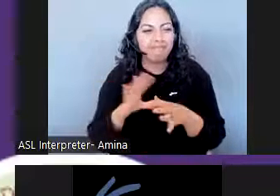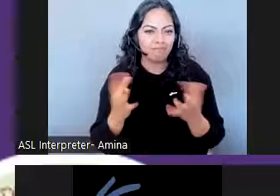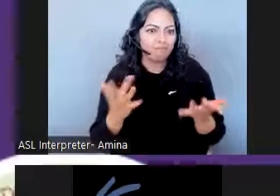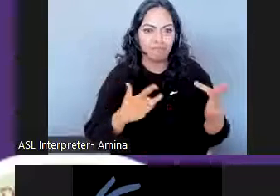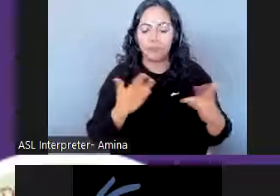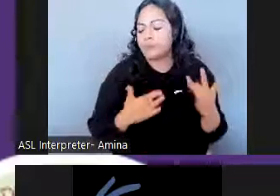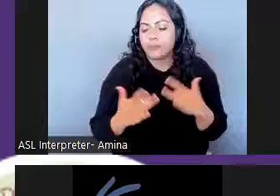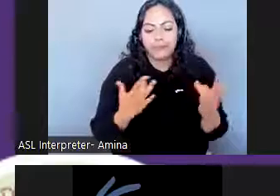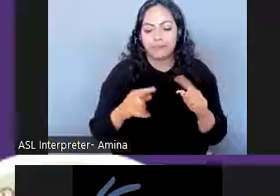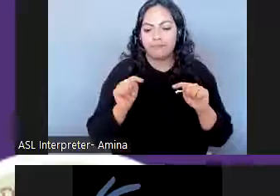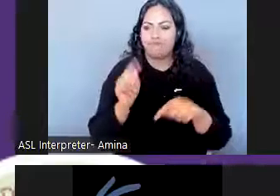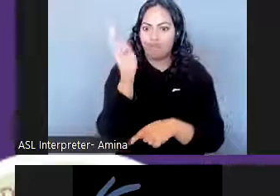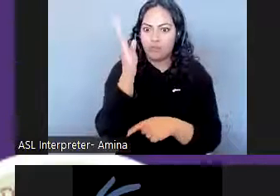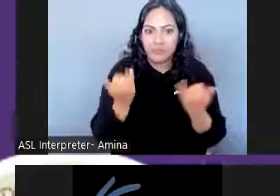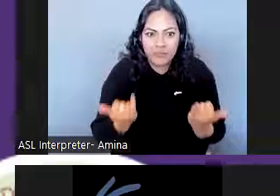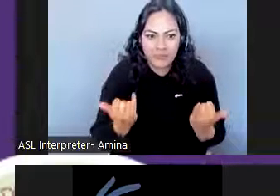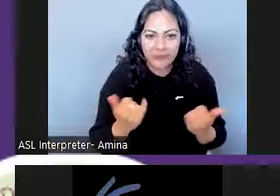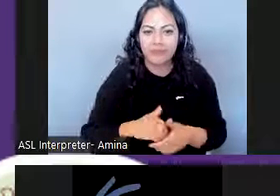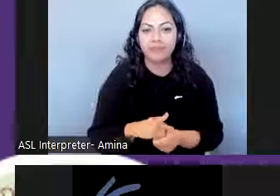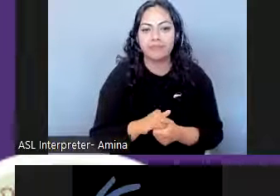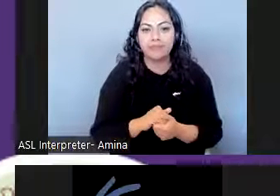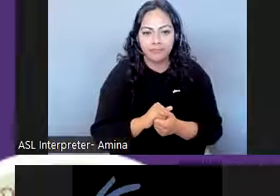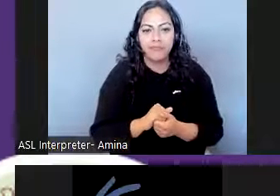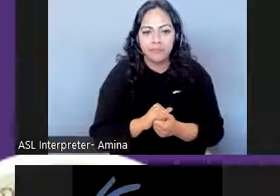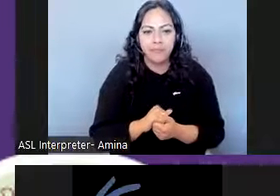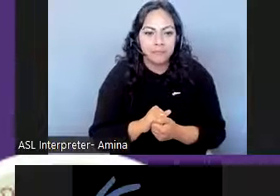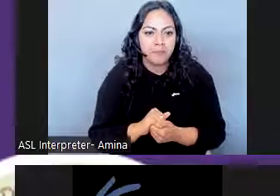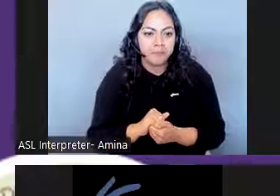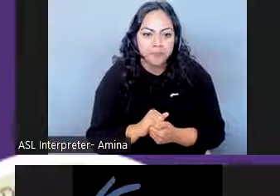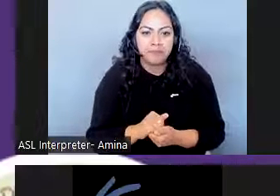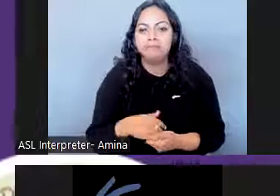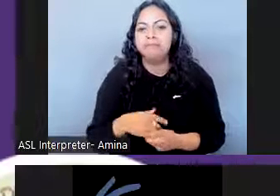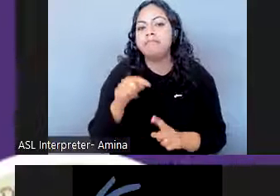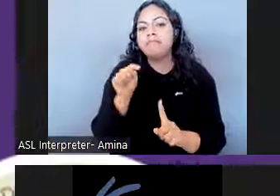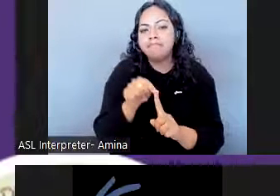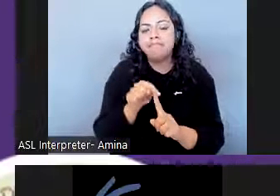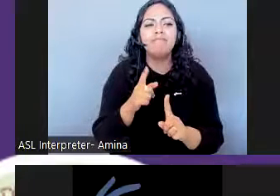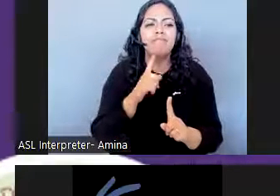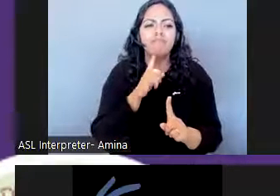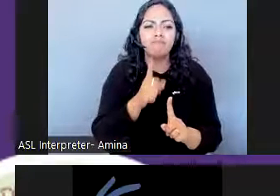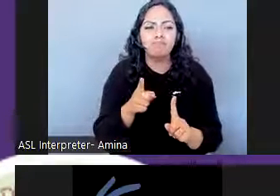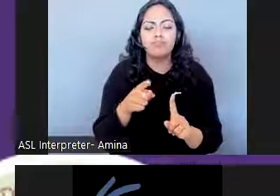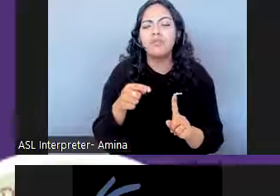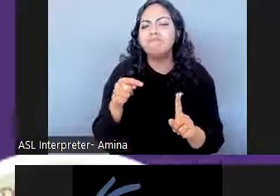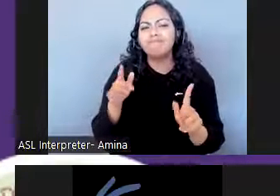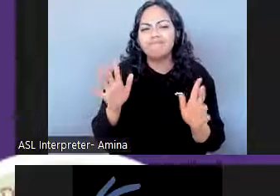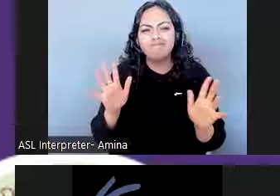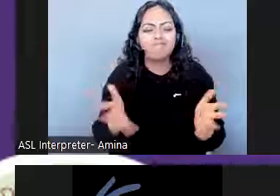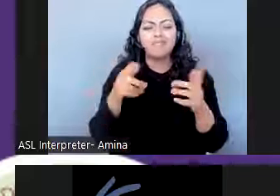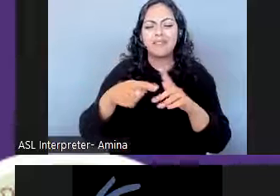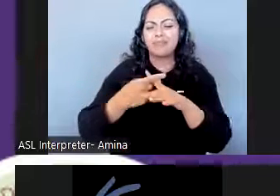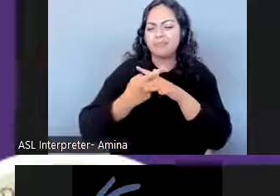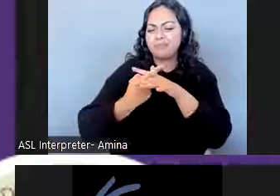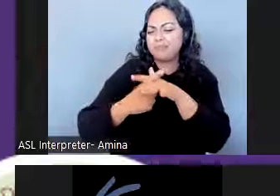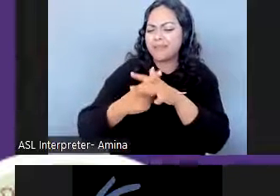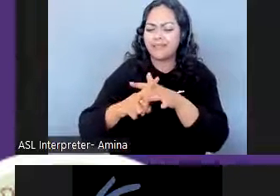to have this presentation today, just to sort of launch the beginnings of the International Day, which is on